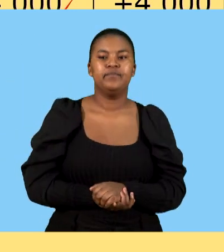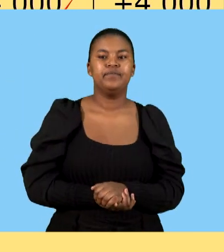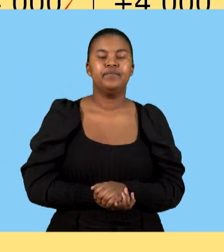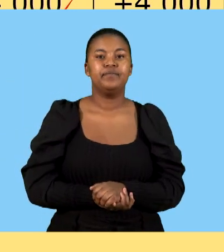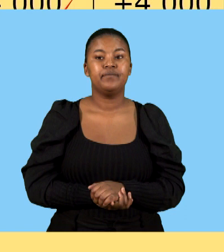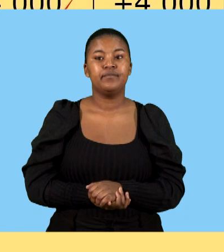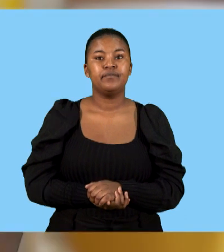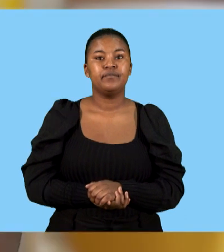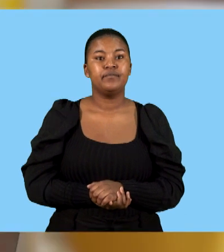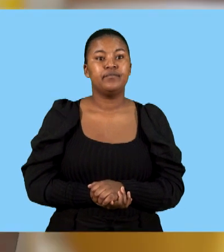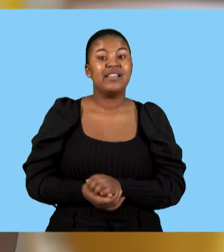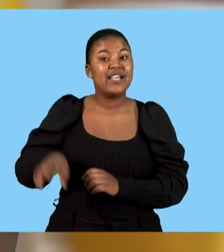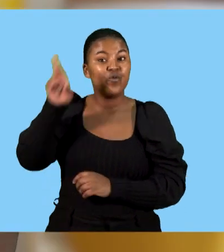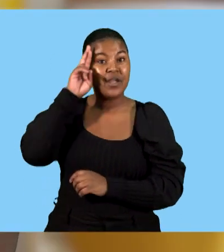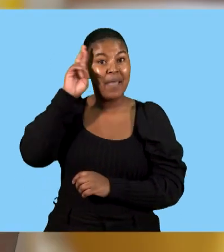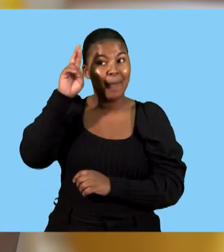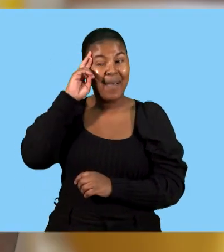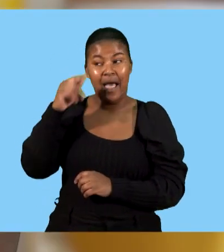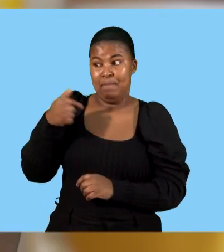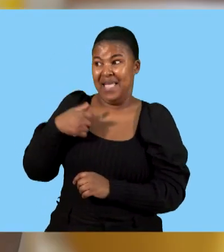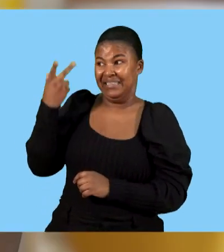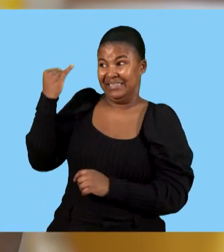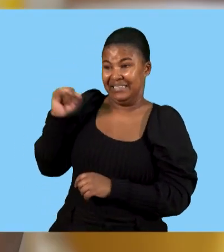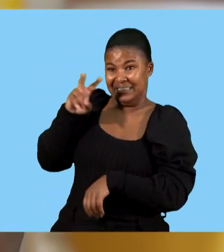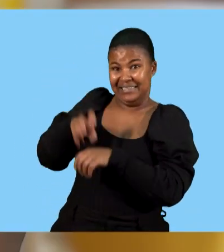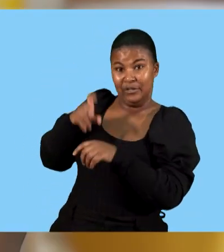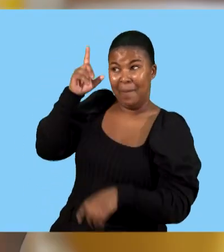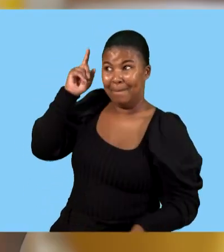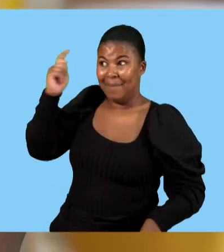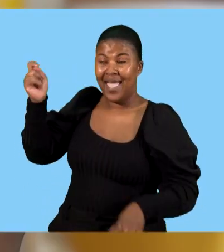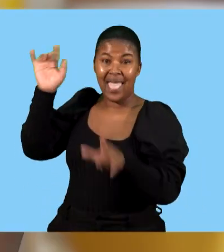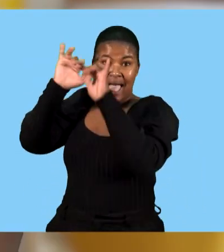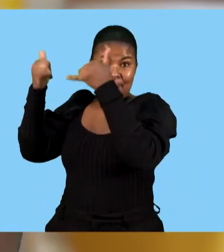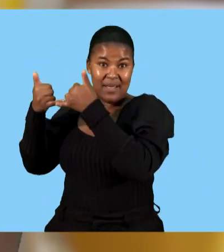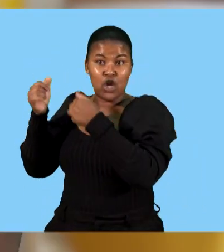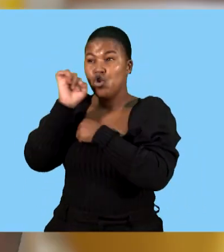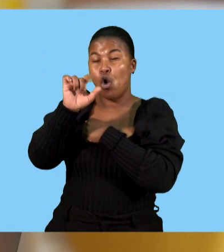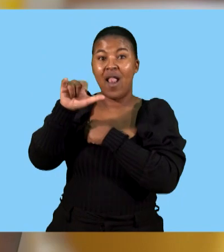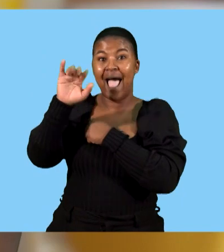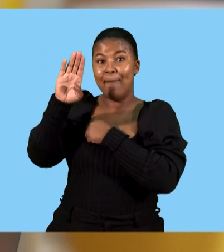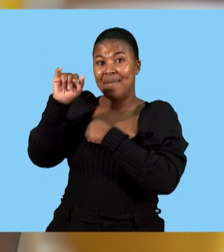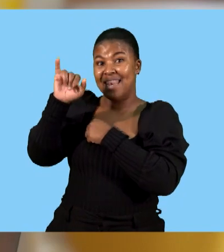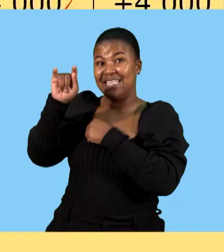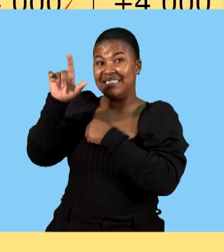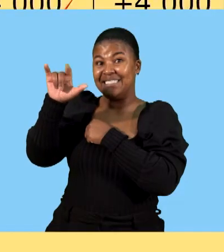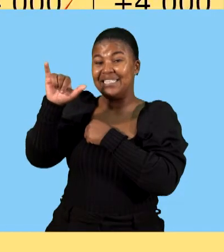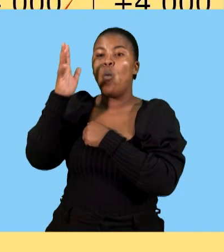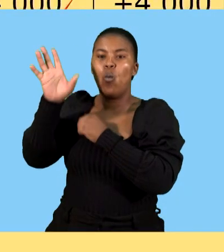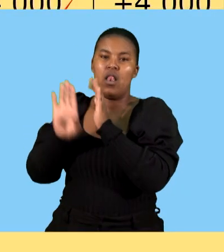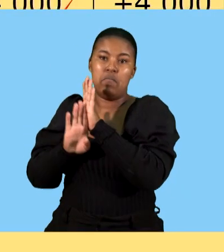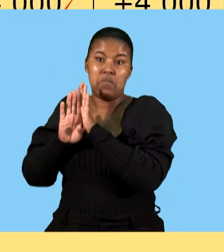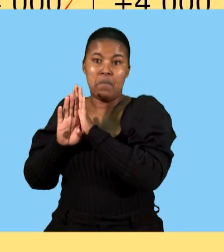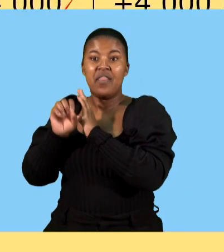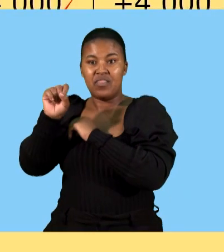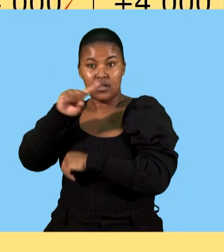Remember, once you're owing a particular company, your liabilities will increase. Hence, you see here, I have a